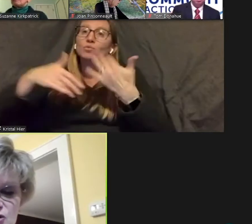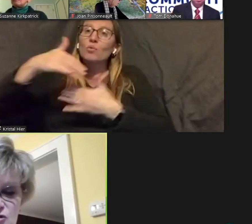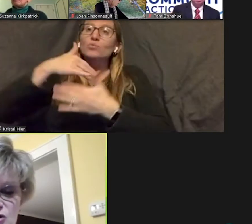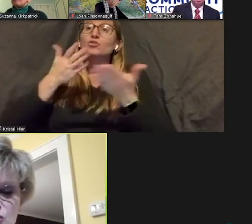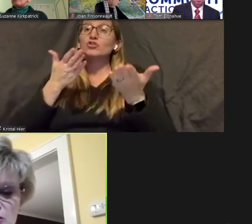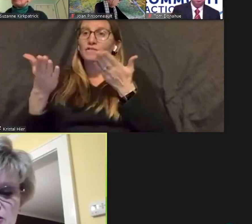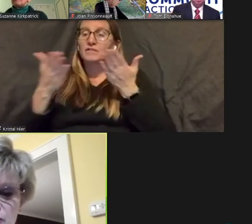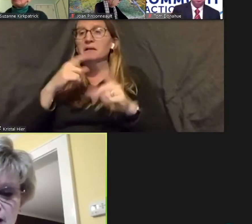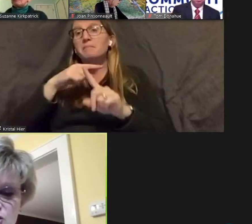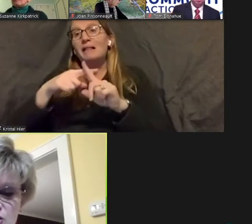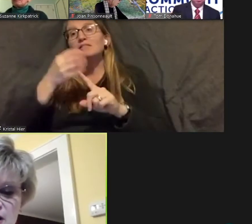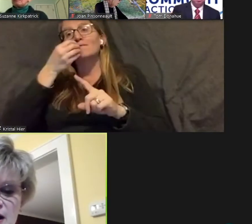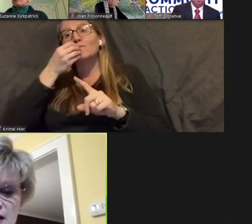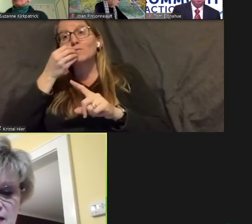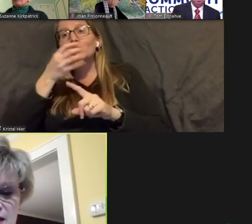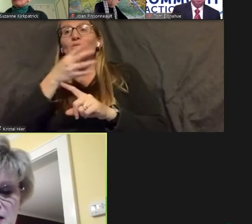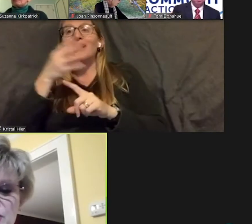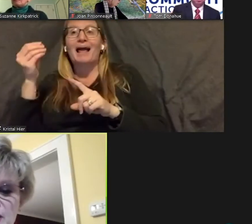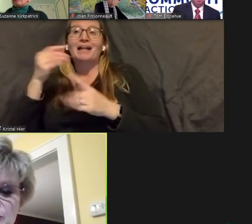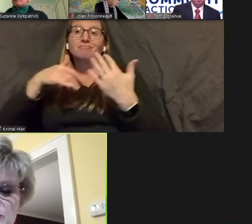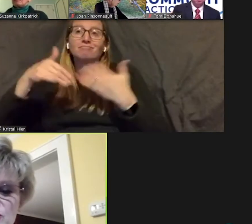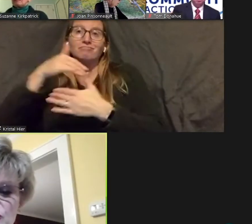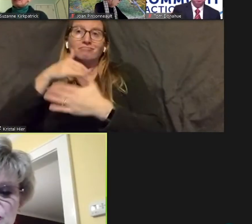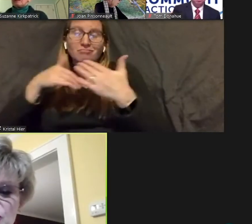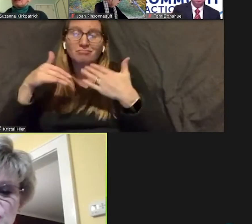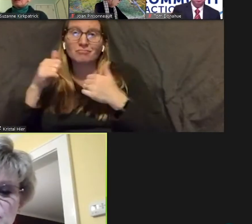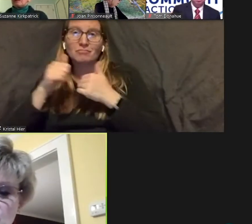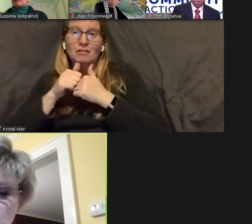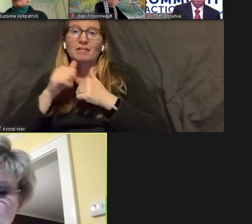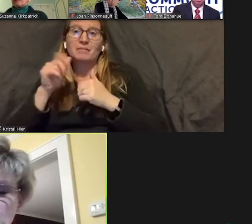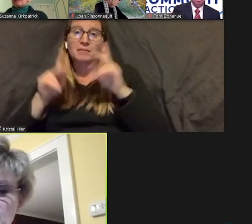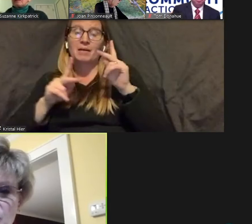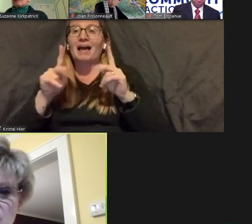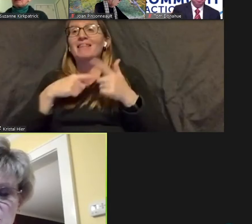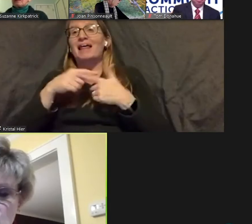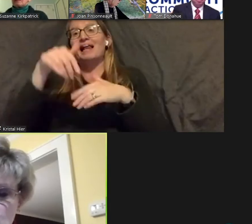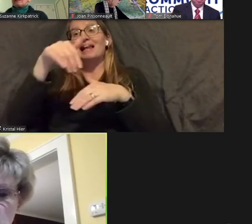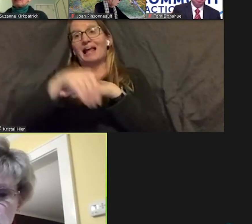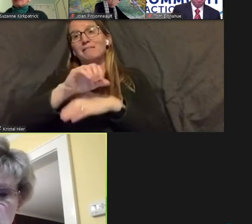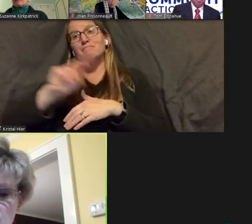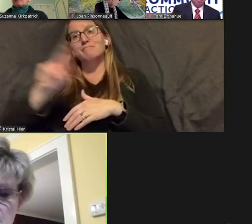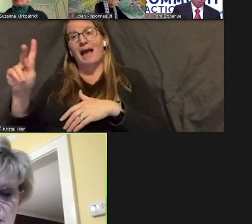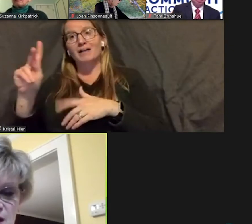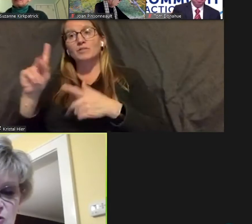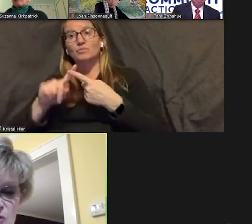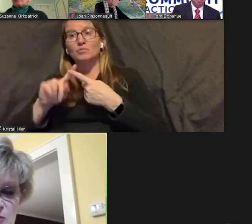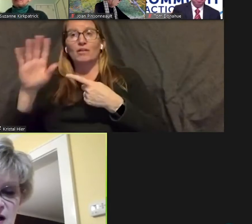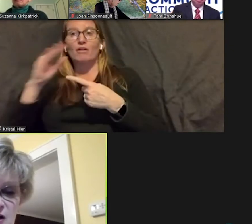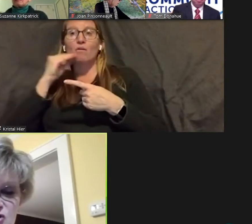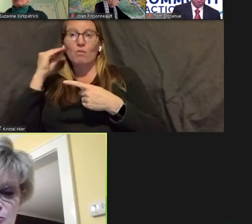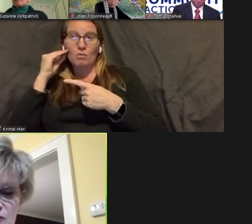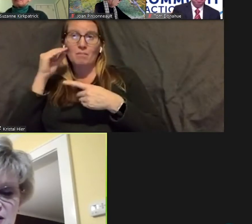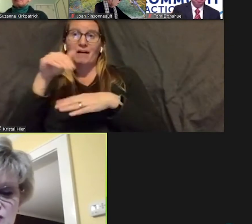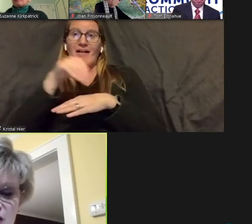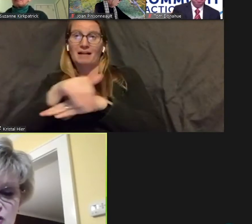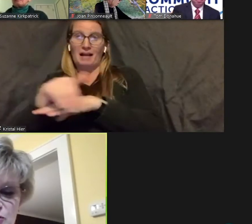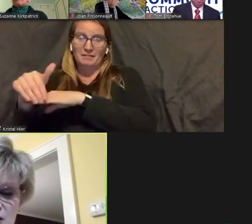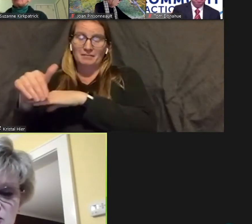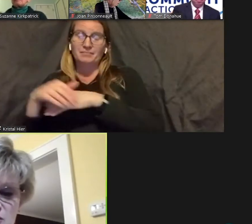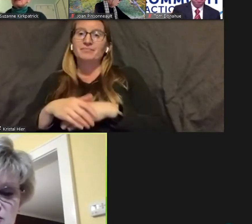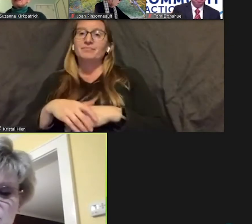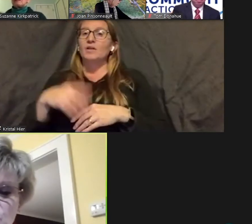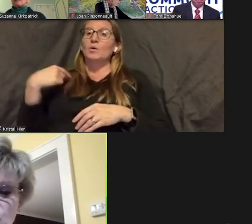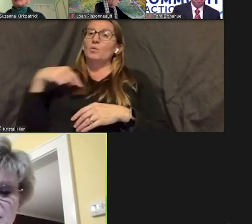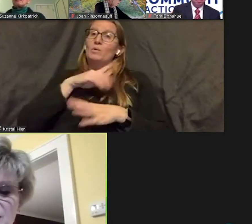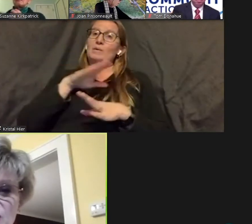meal and essential social interaction. And then they are able to return to their own home or their family's home each evening. BPI also provides